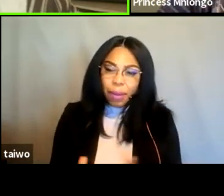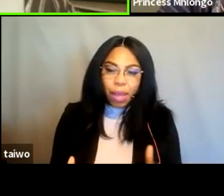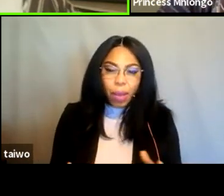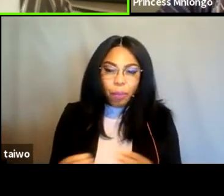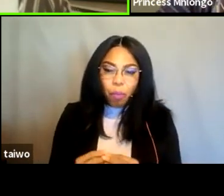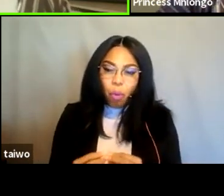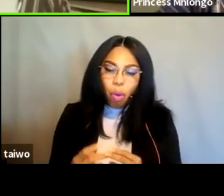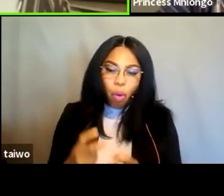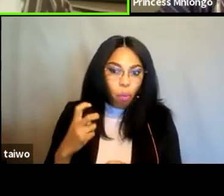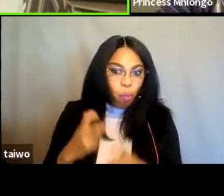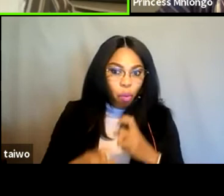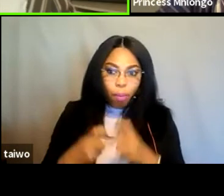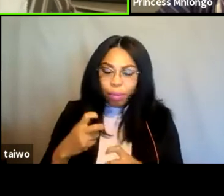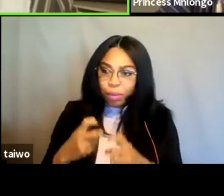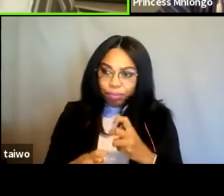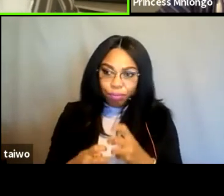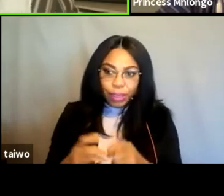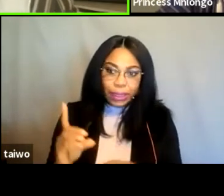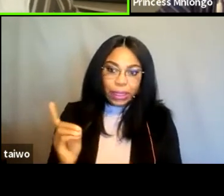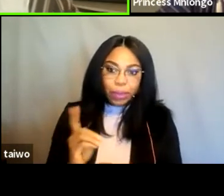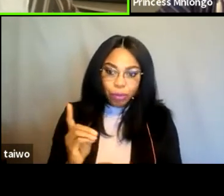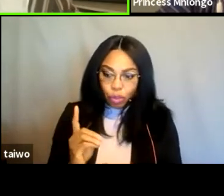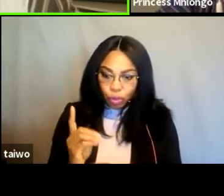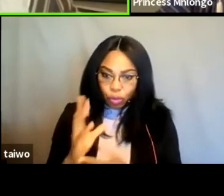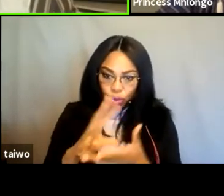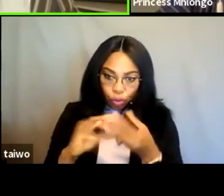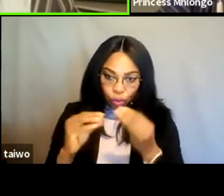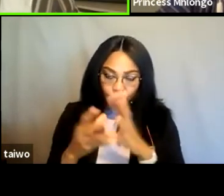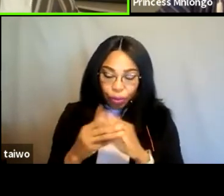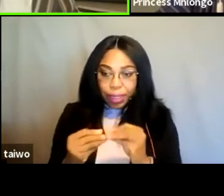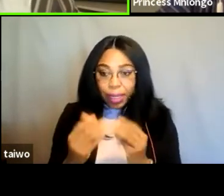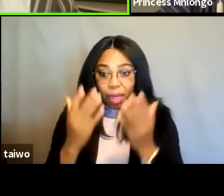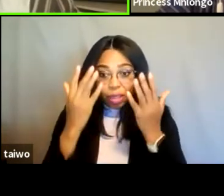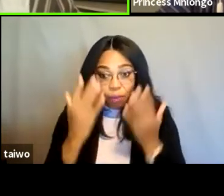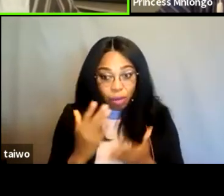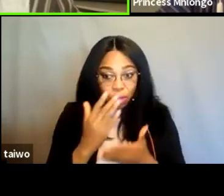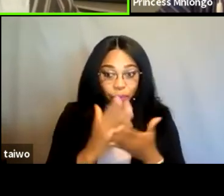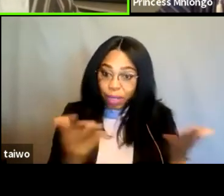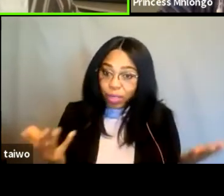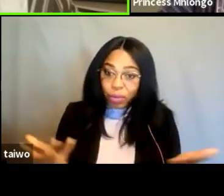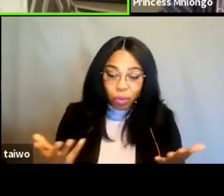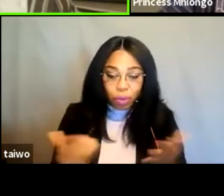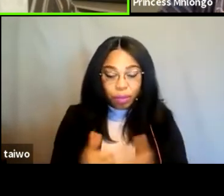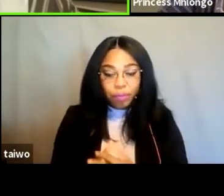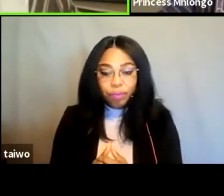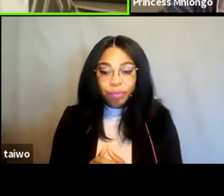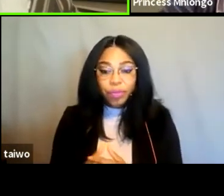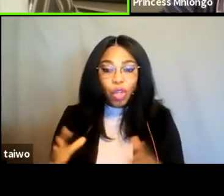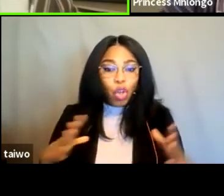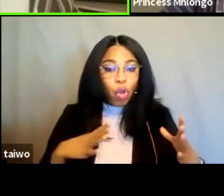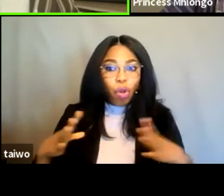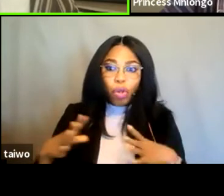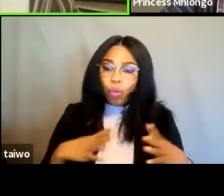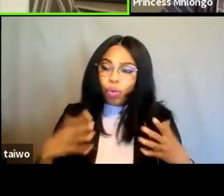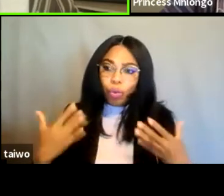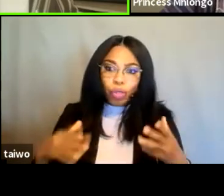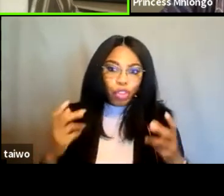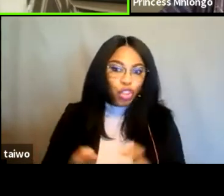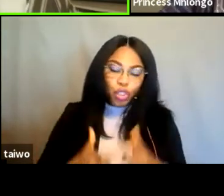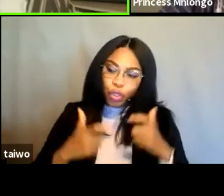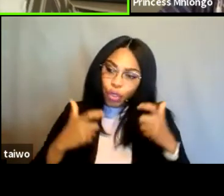problematically dramaturged story. And the unfortunate part of this is that Hollywood is such a huge